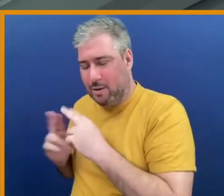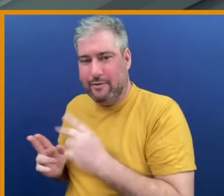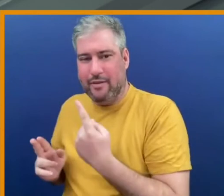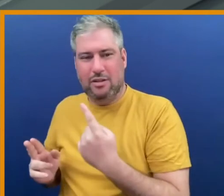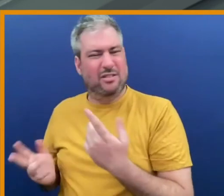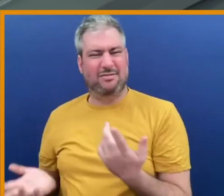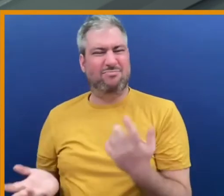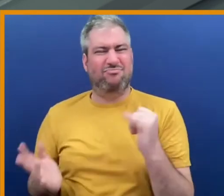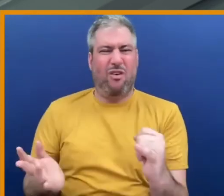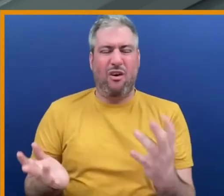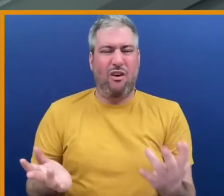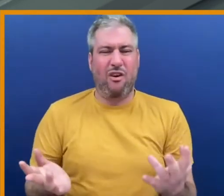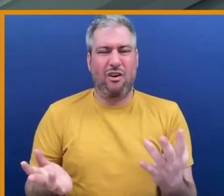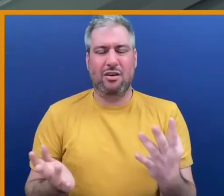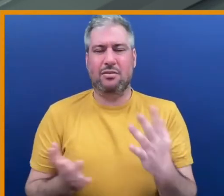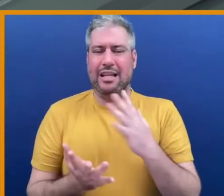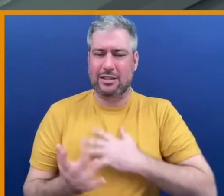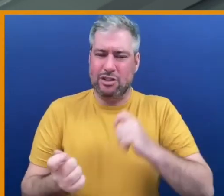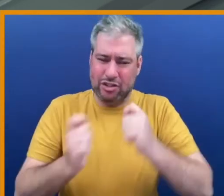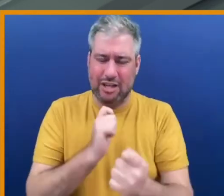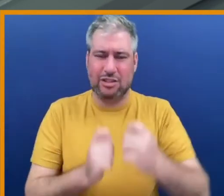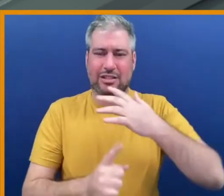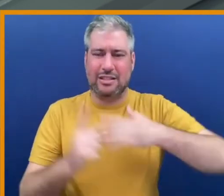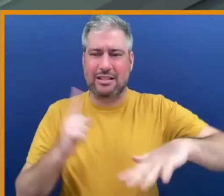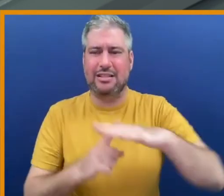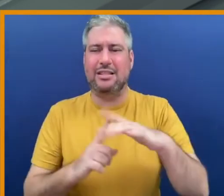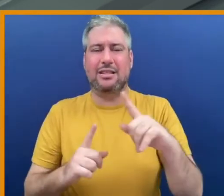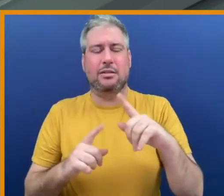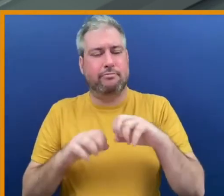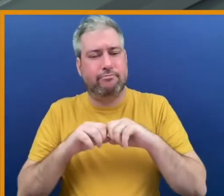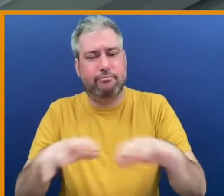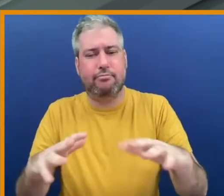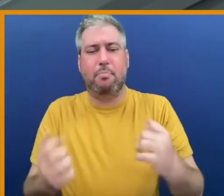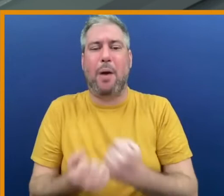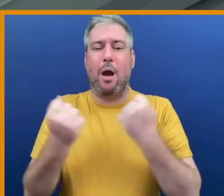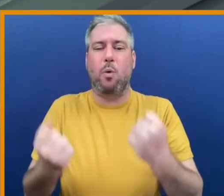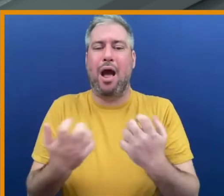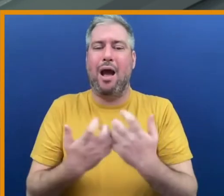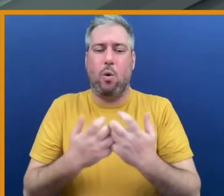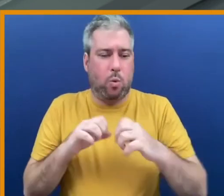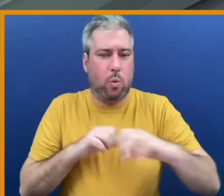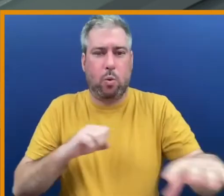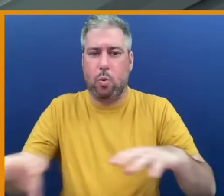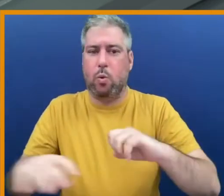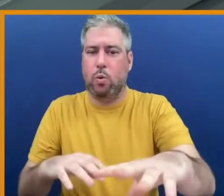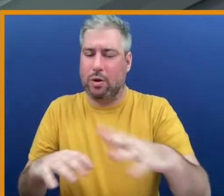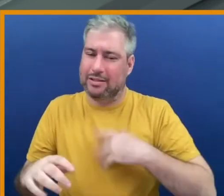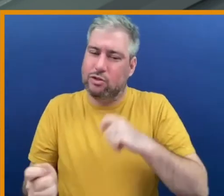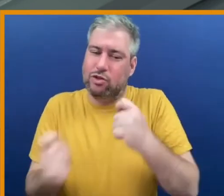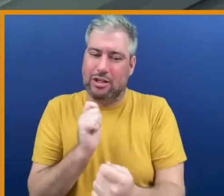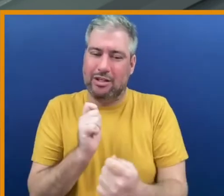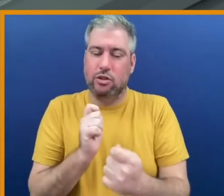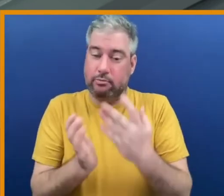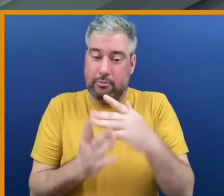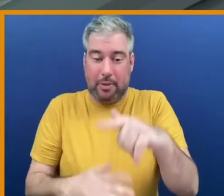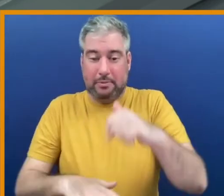redistribution of power. And that, I think, is something truly fundamental to us as Liberal Democrats. We've discussed the problems